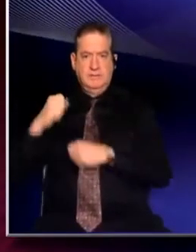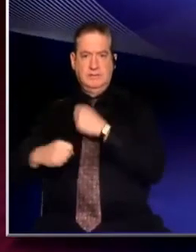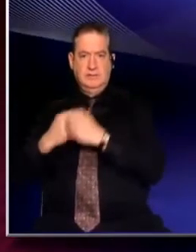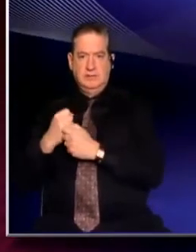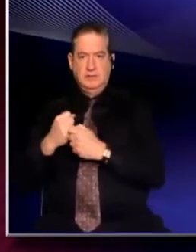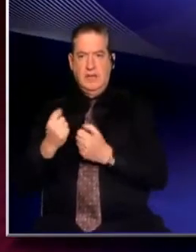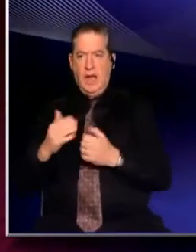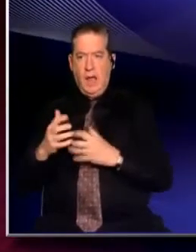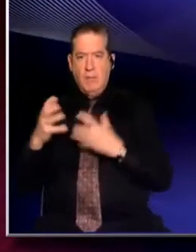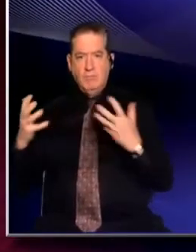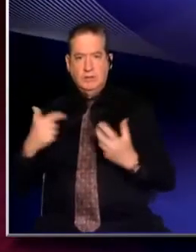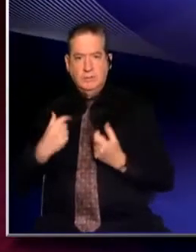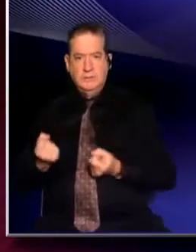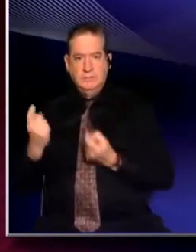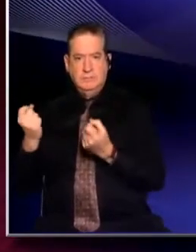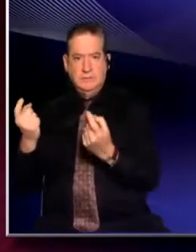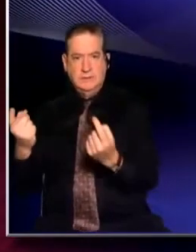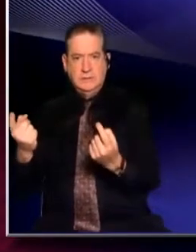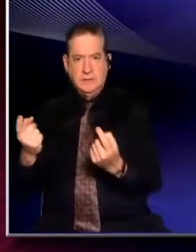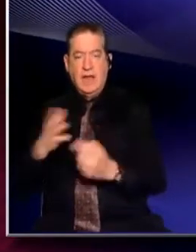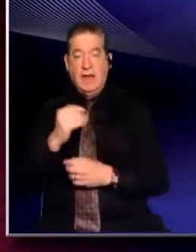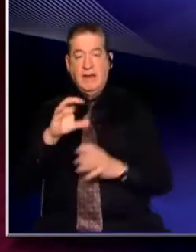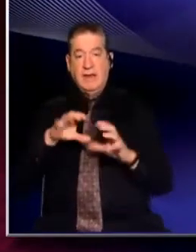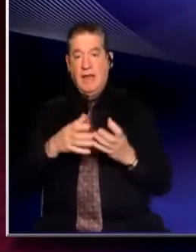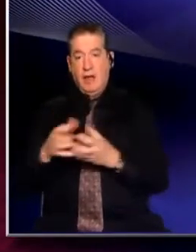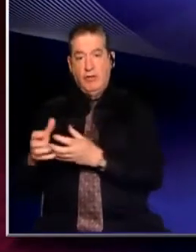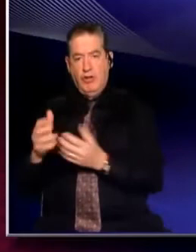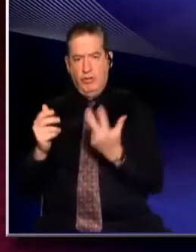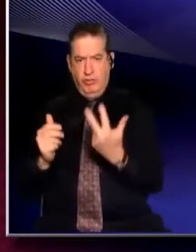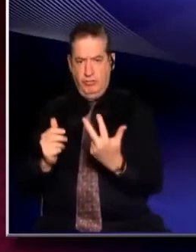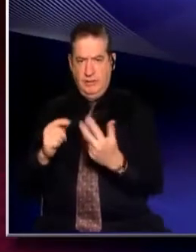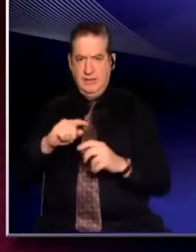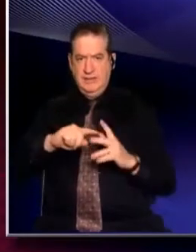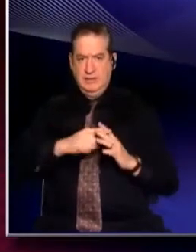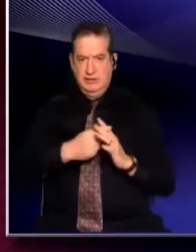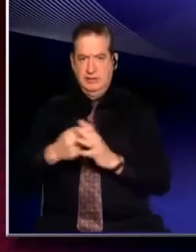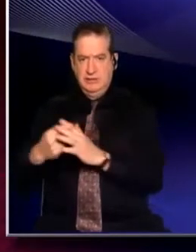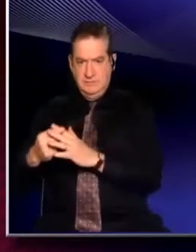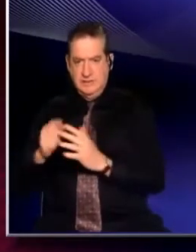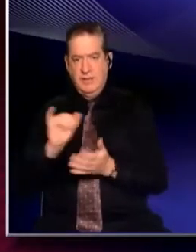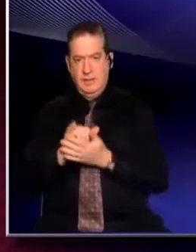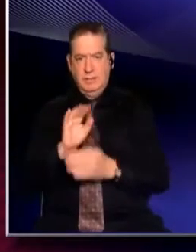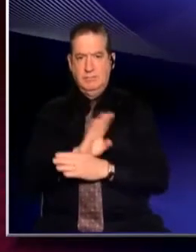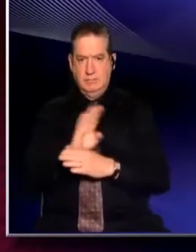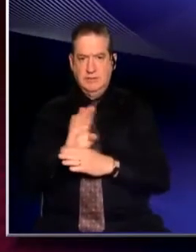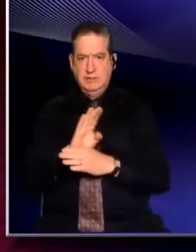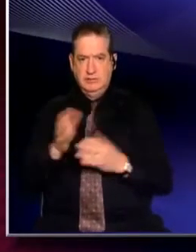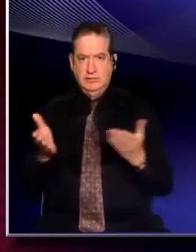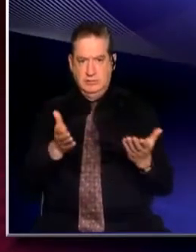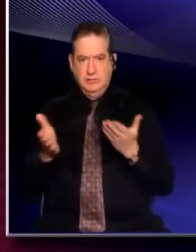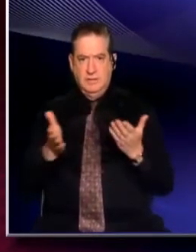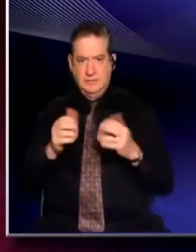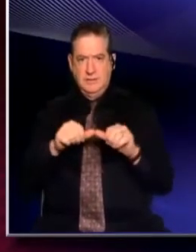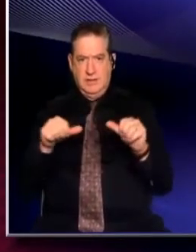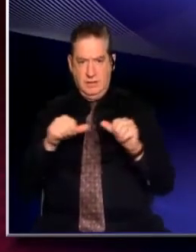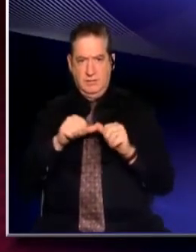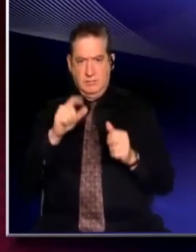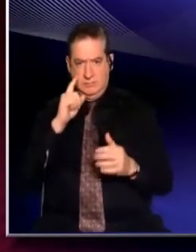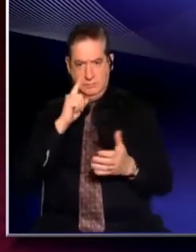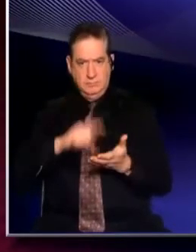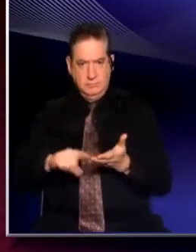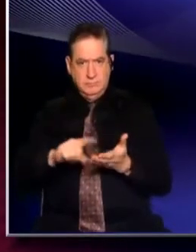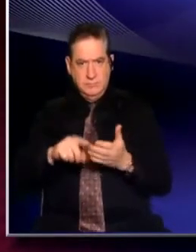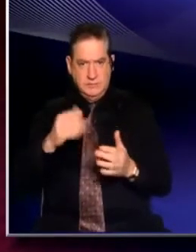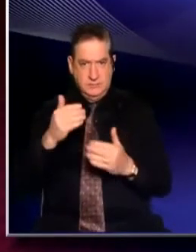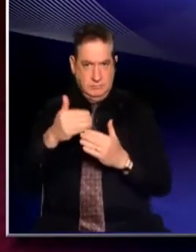by category. And I highlight three initiatives that the business services area is looking into for the coming